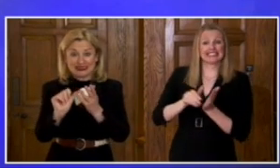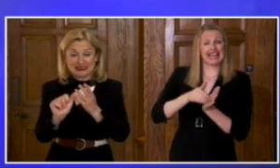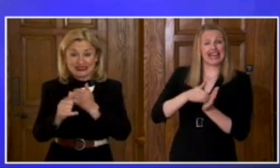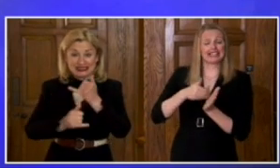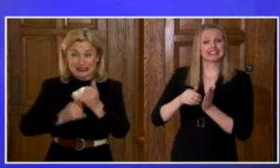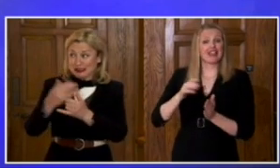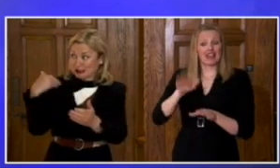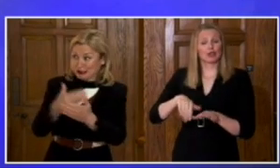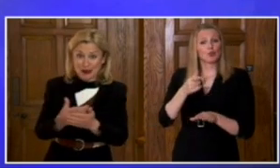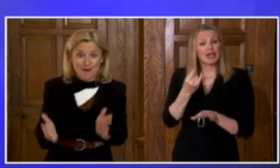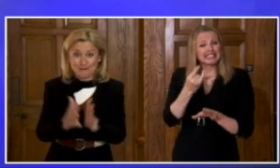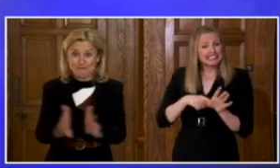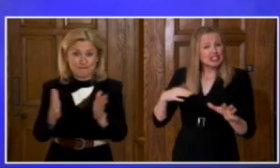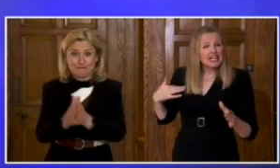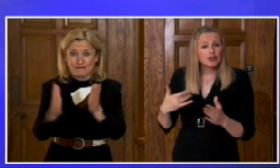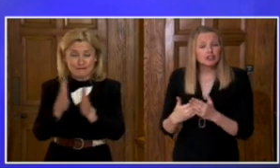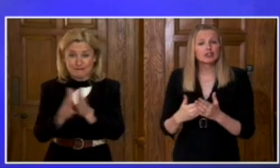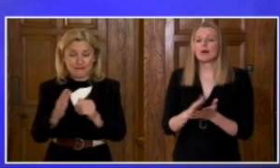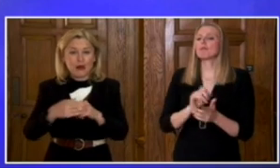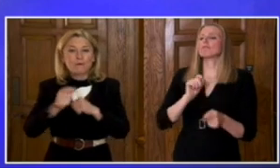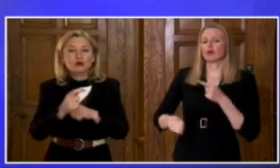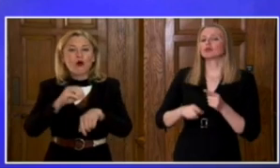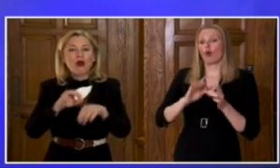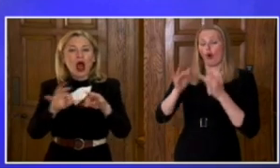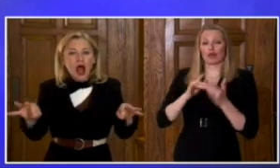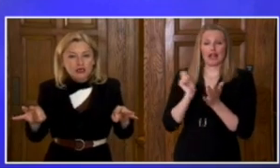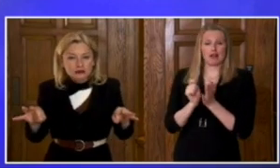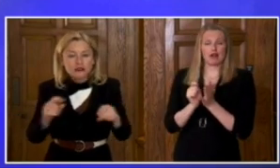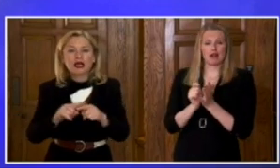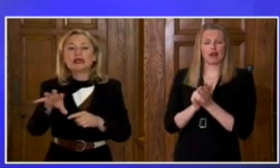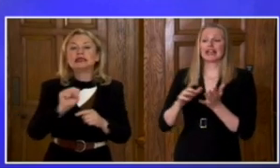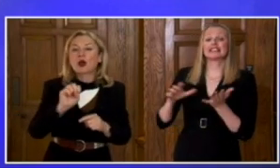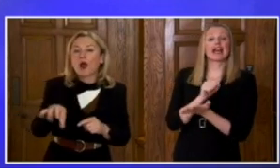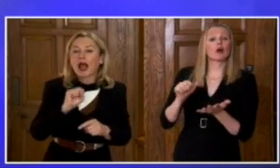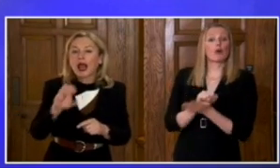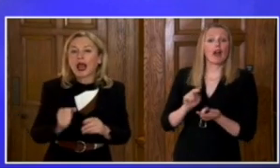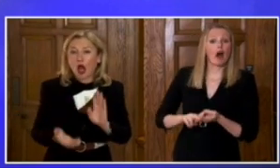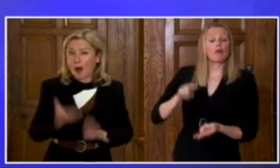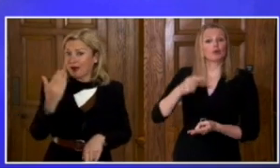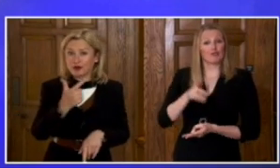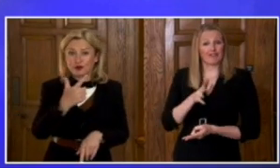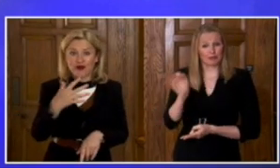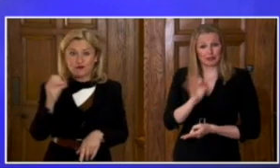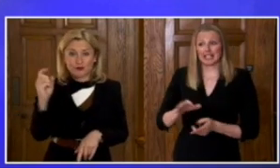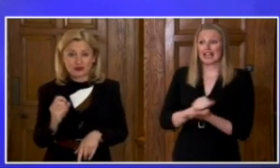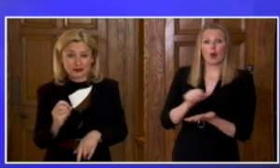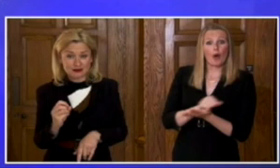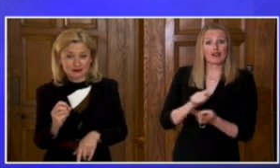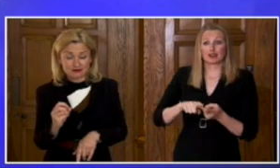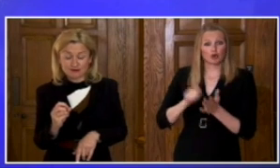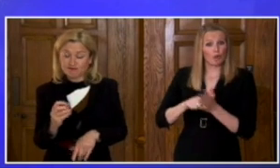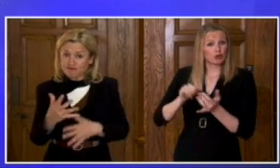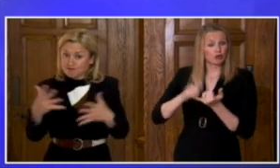orders accounting for 11.5% of all grocery sales and takeaway deliveries up by 250%. So